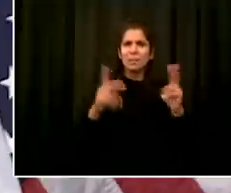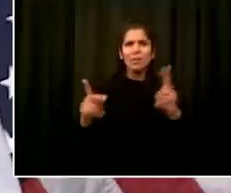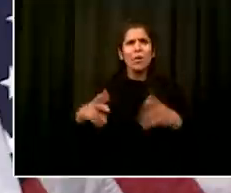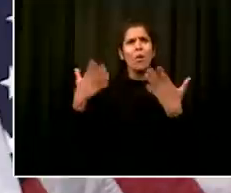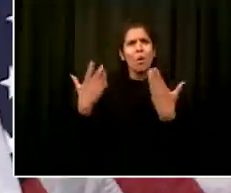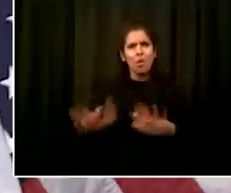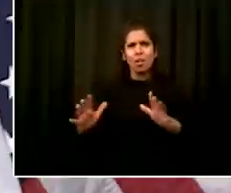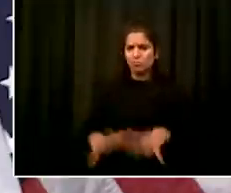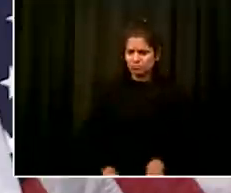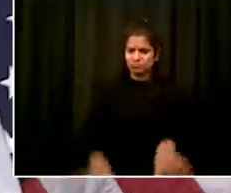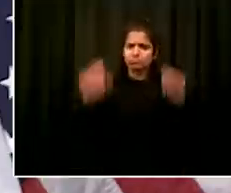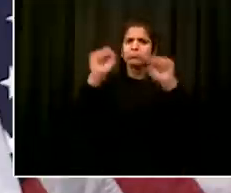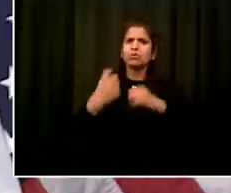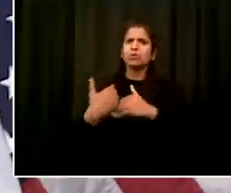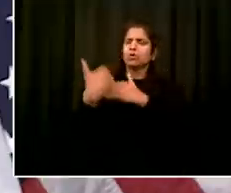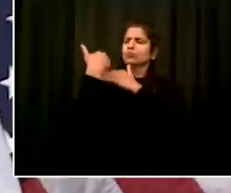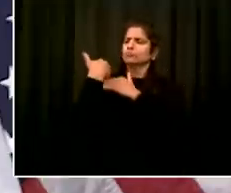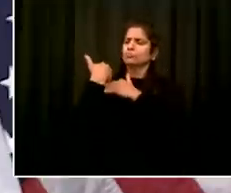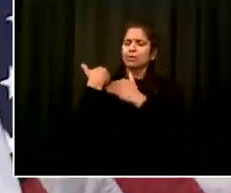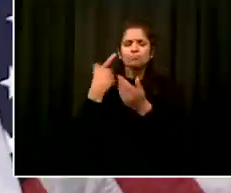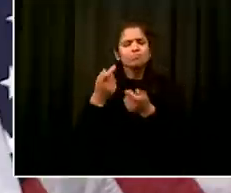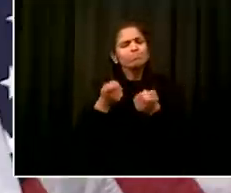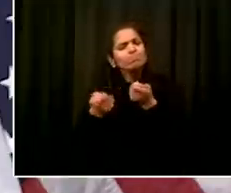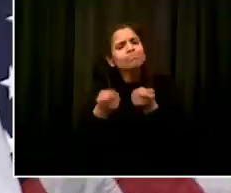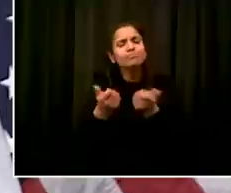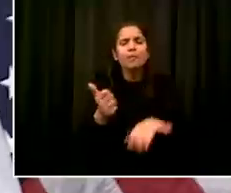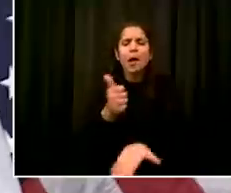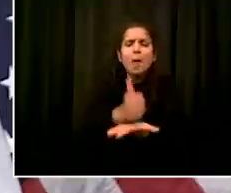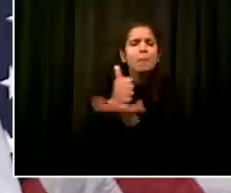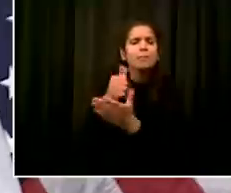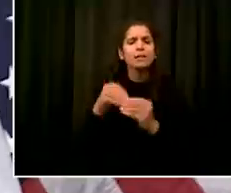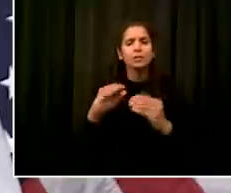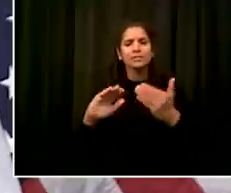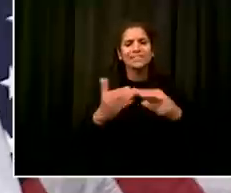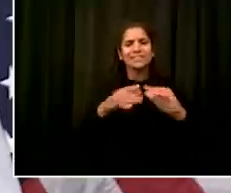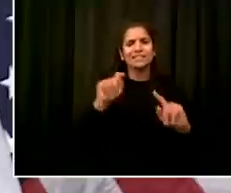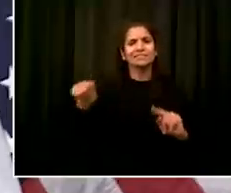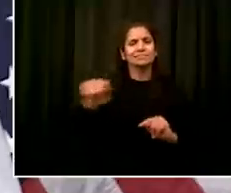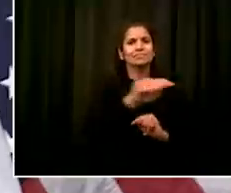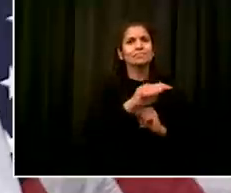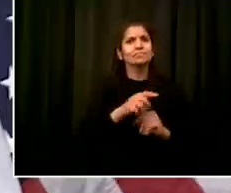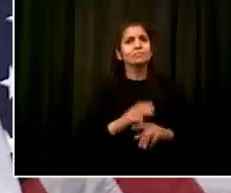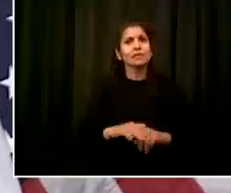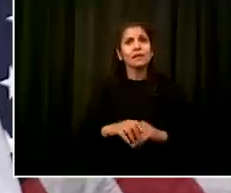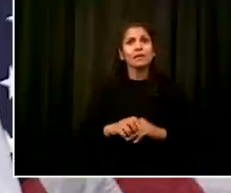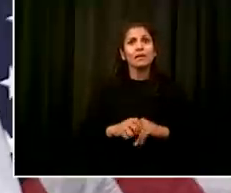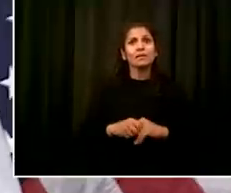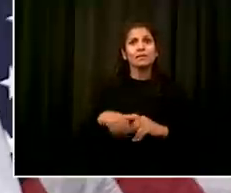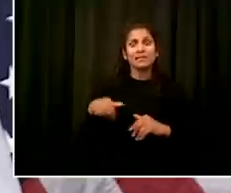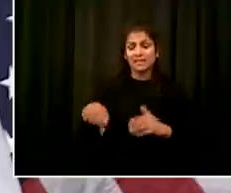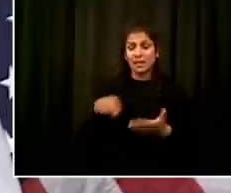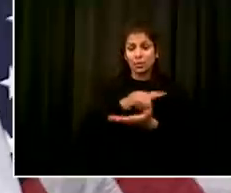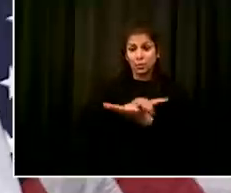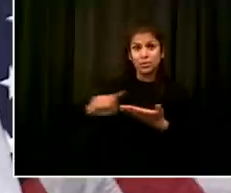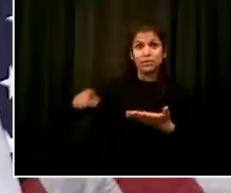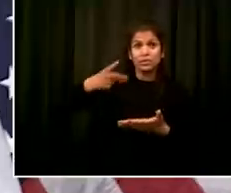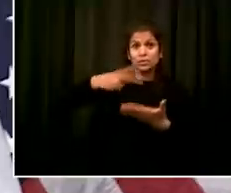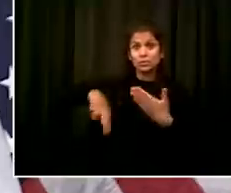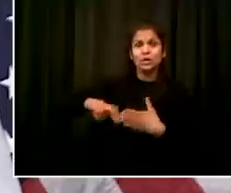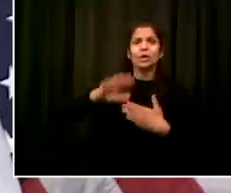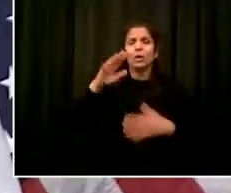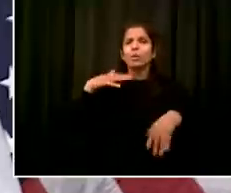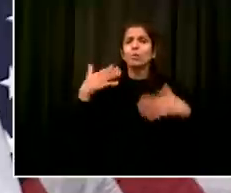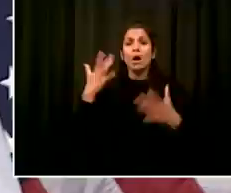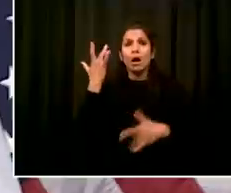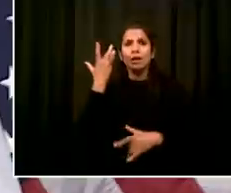that. We have a challenge in these next weeks as we go into the summer, both how do we physically do it while